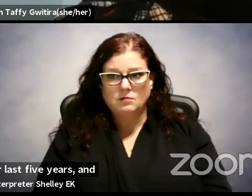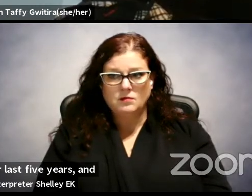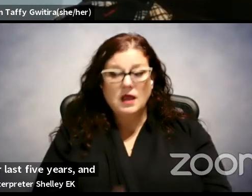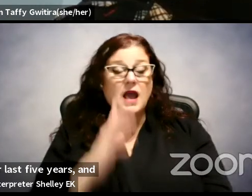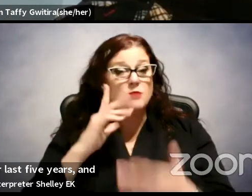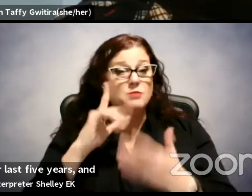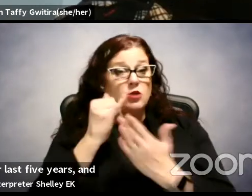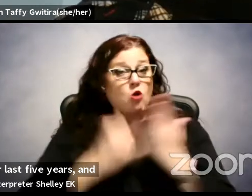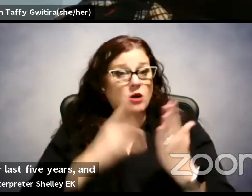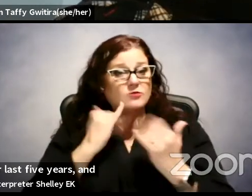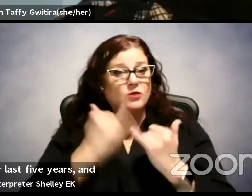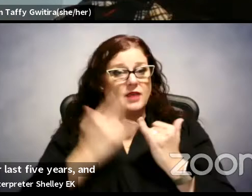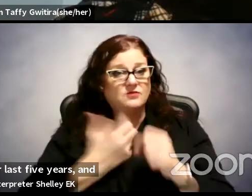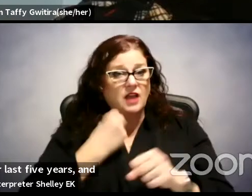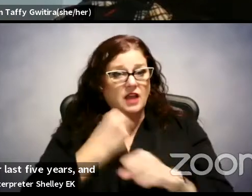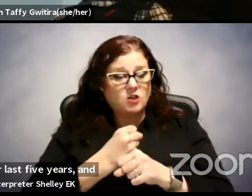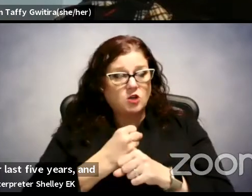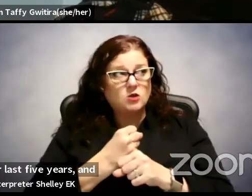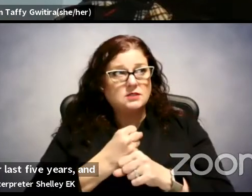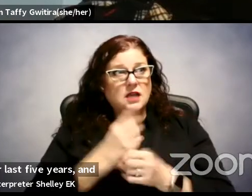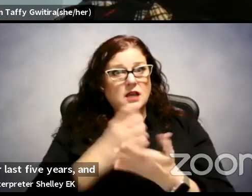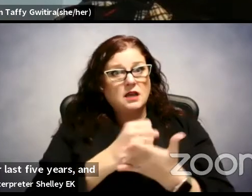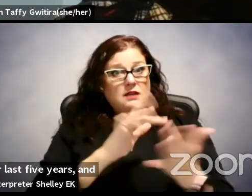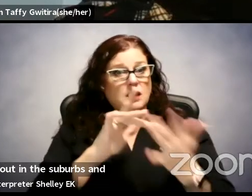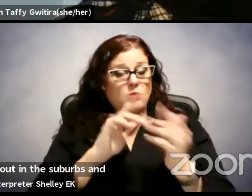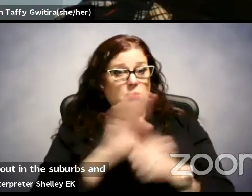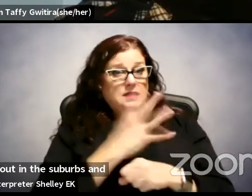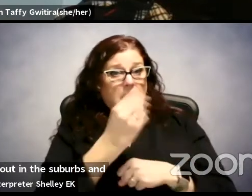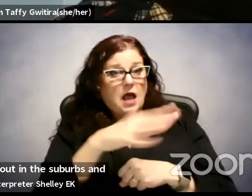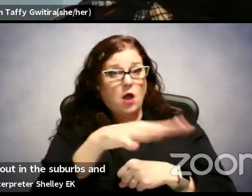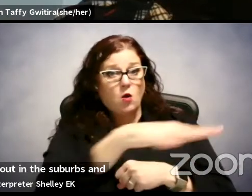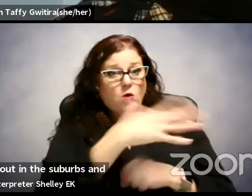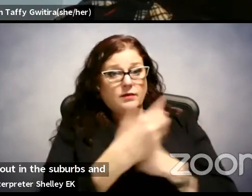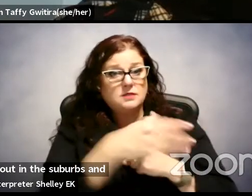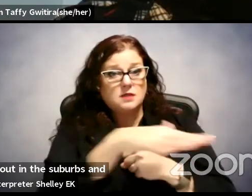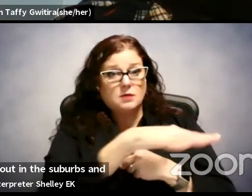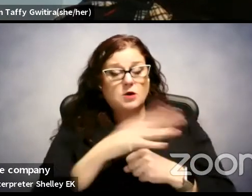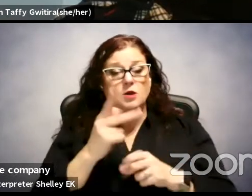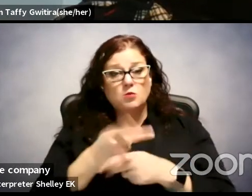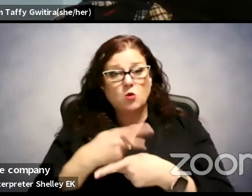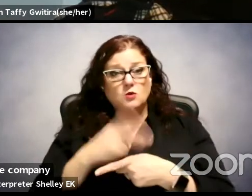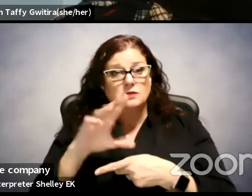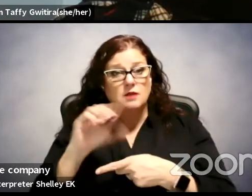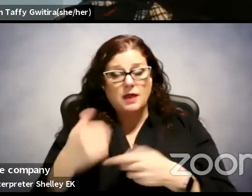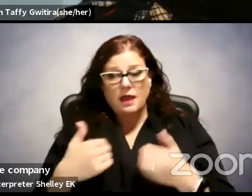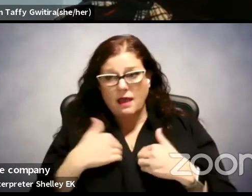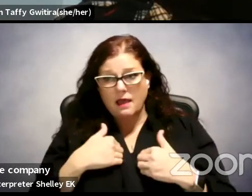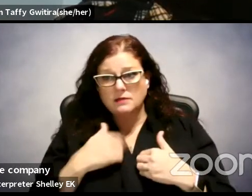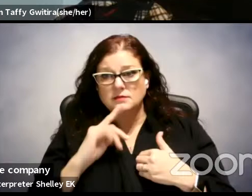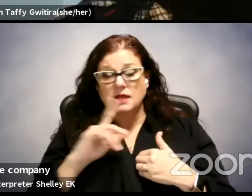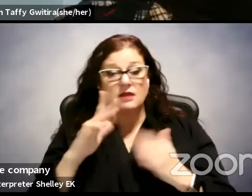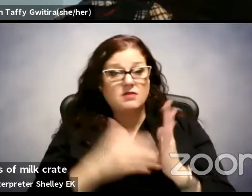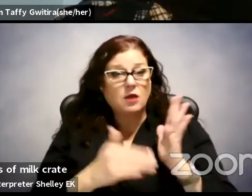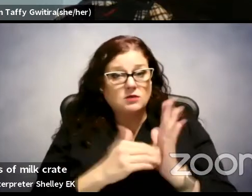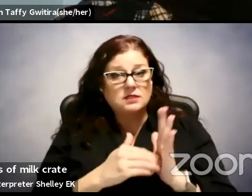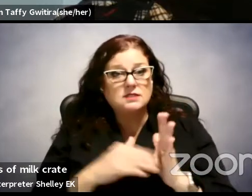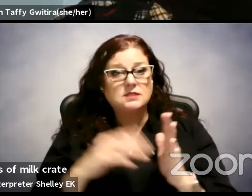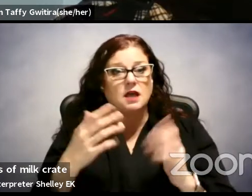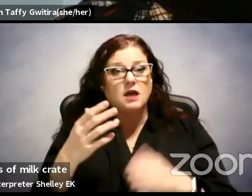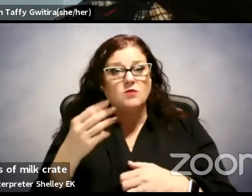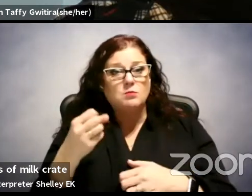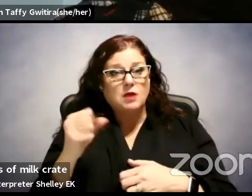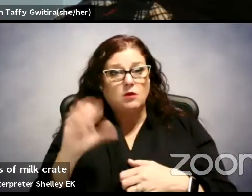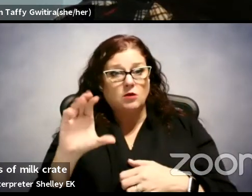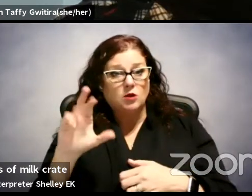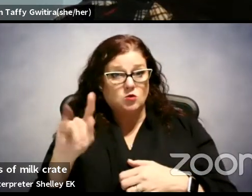networking with these businesses out in the suburbs. And I came across a produce company that has literally thousands of milk crates. So